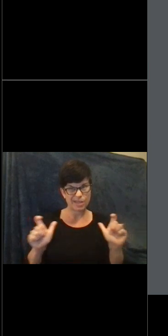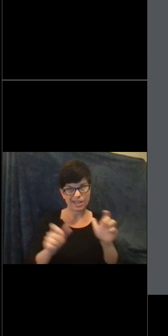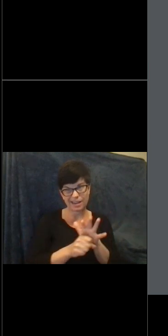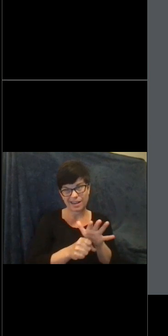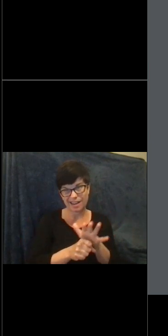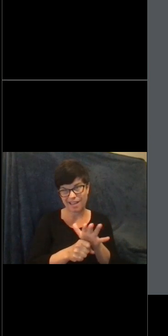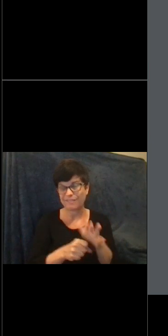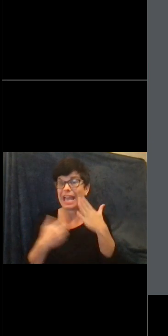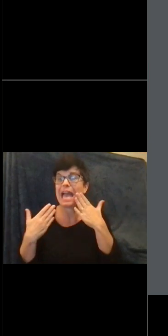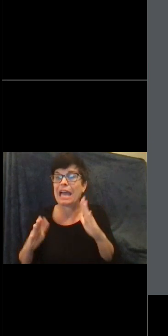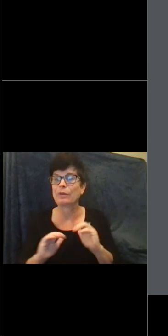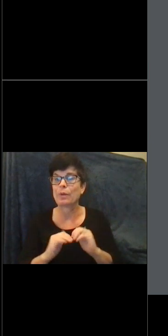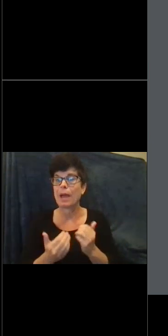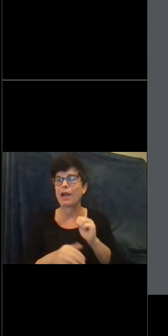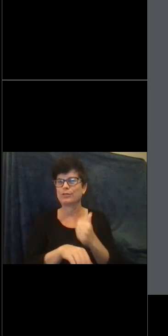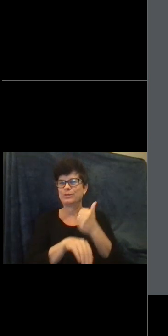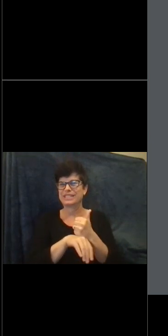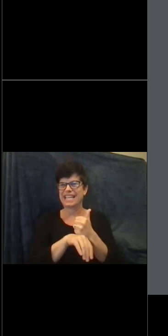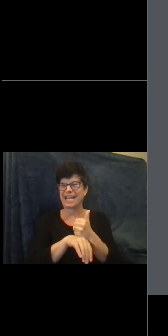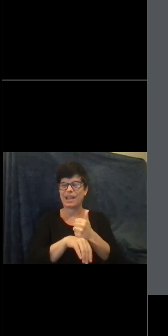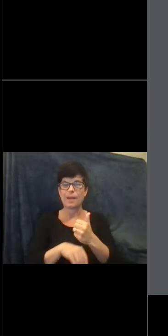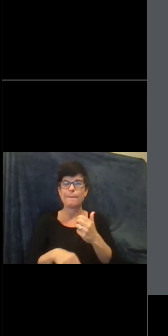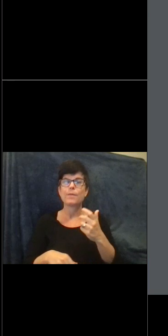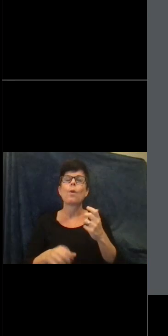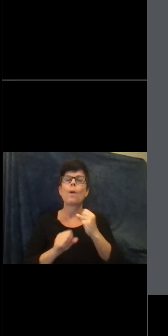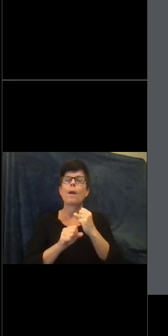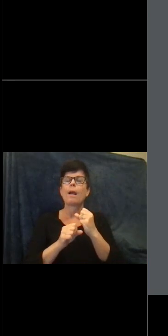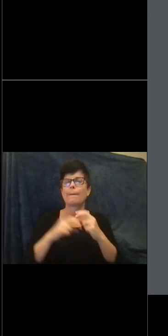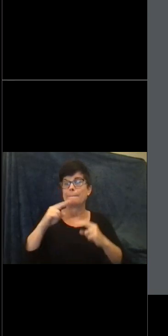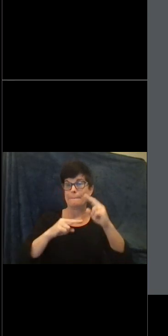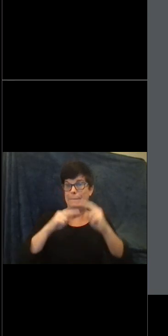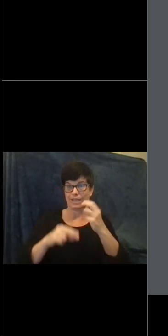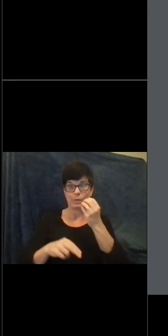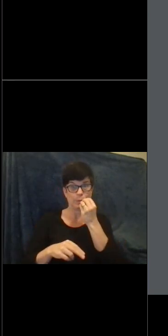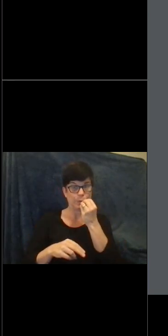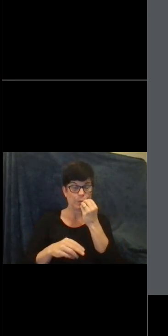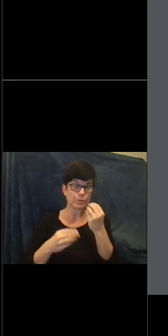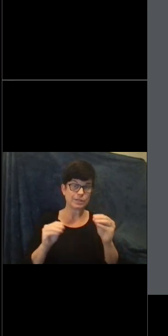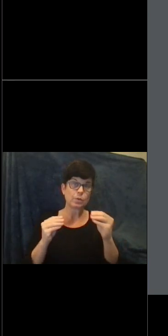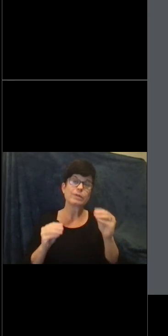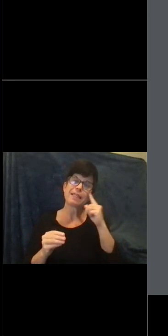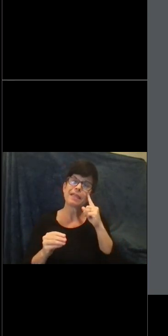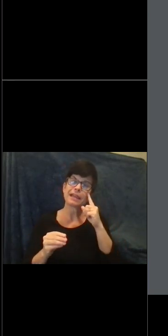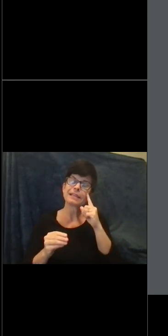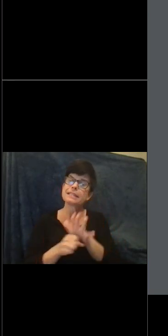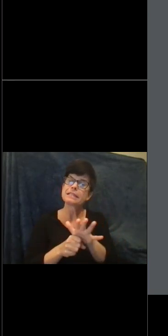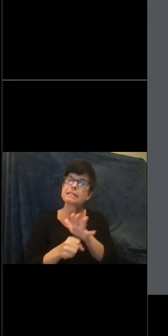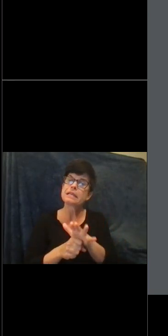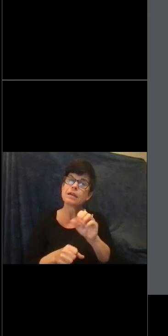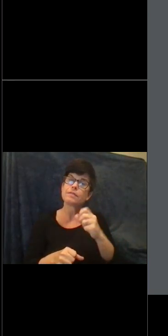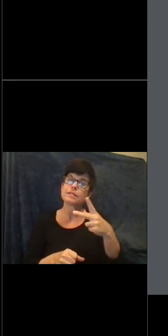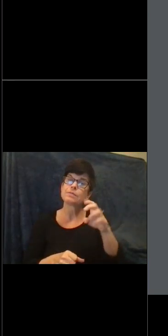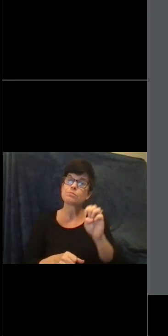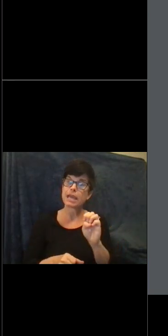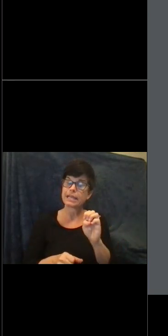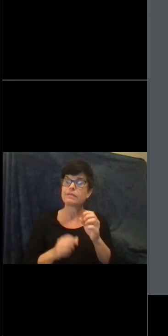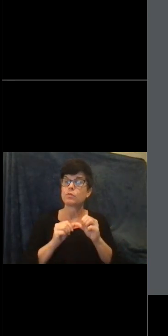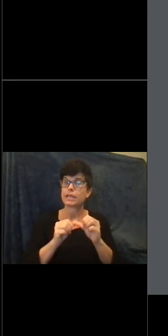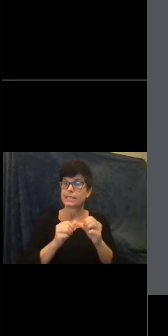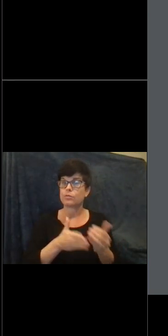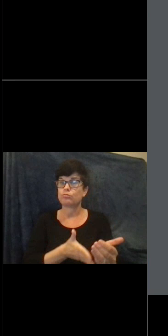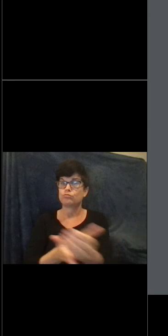to create grocery stores or the size of them, I think that it's significant enough to where if we continue to accumulate land, we're